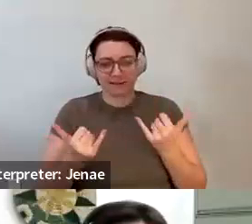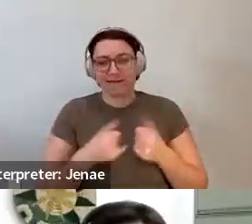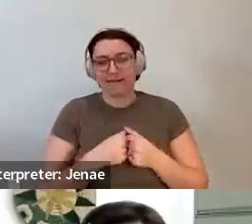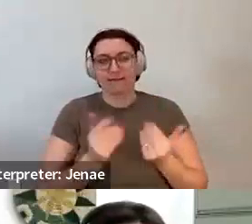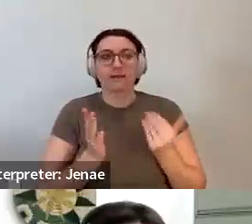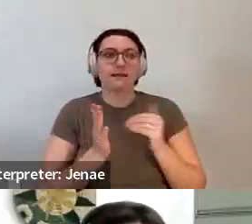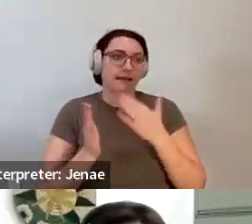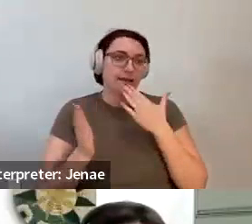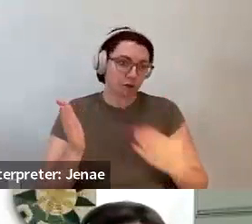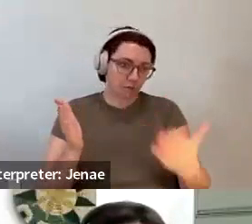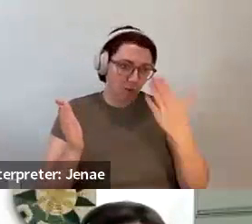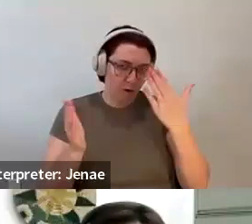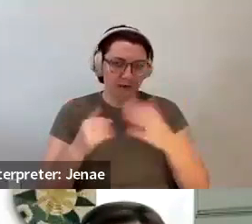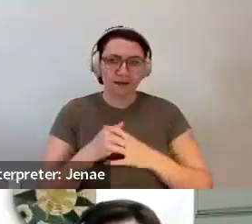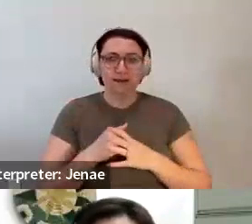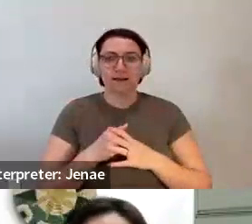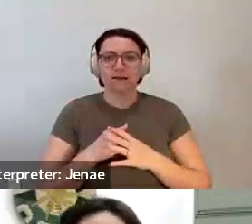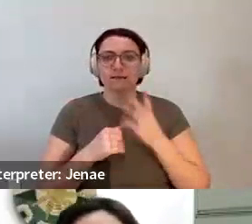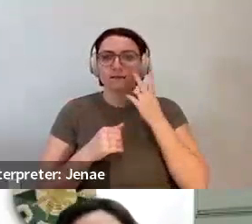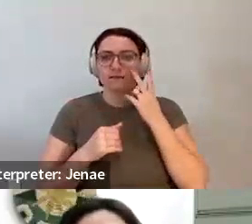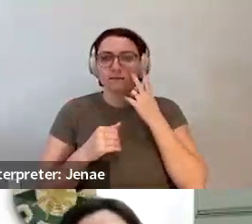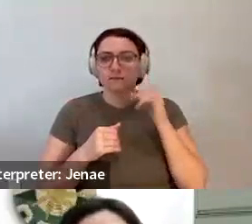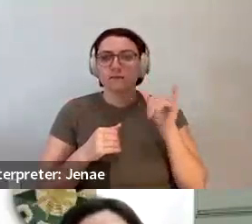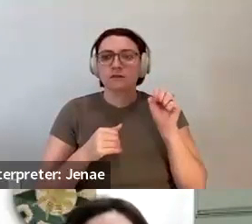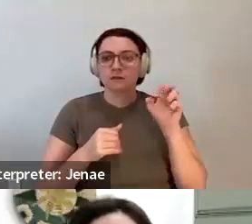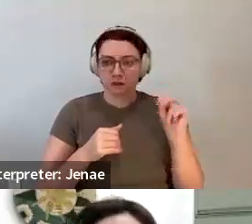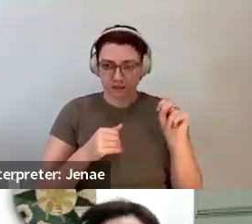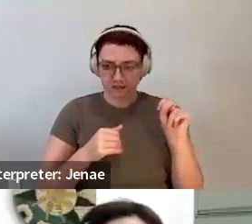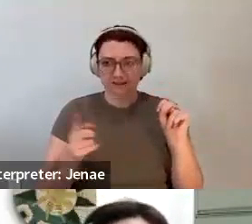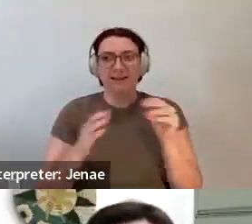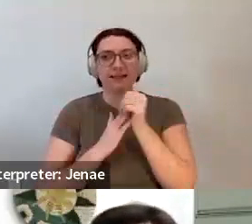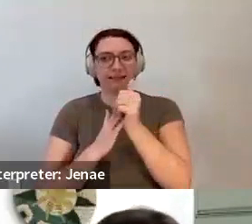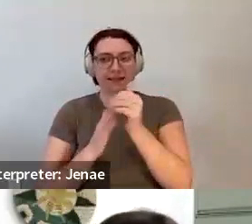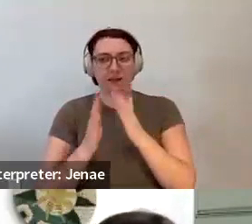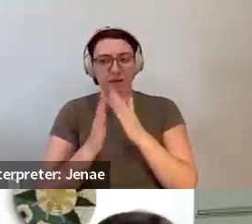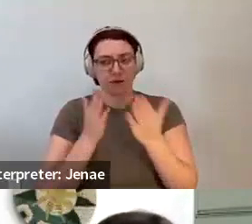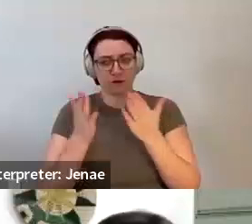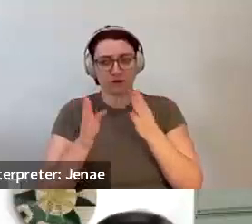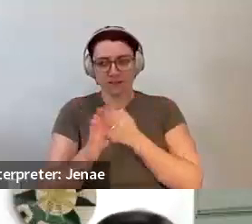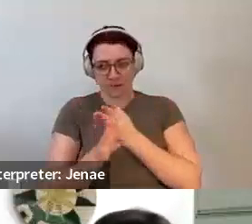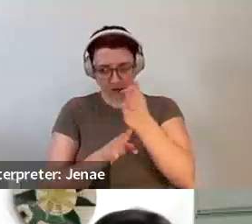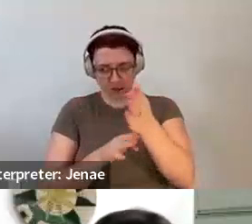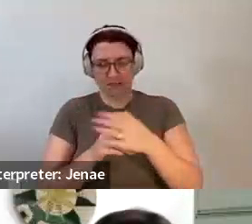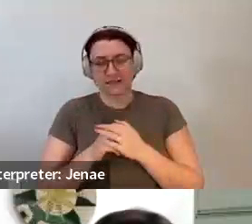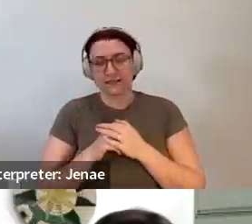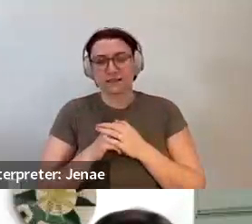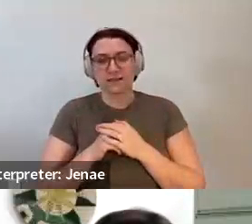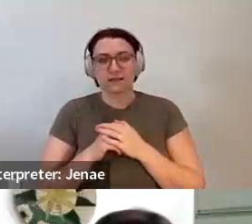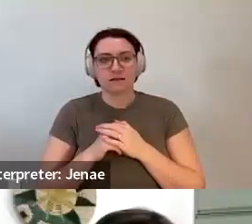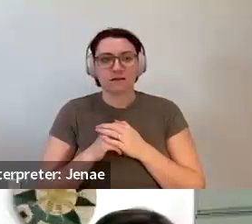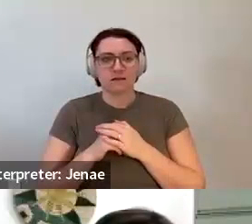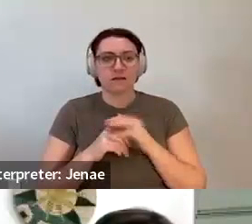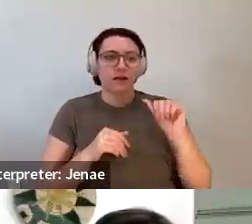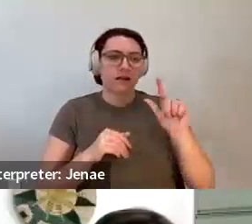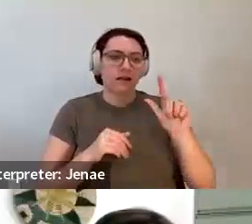good morning. And let's see, we have Jason on, who is our lead community services specialist from Community Services. Let's see, we've got